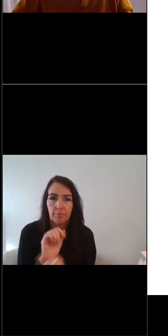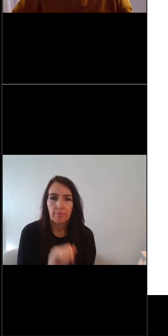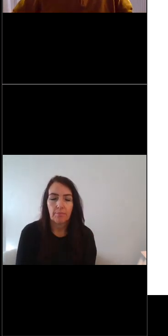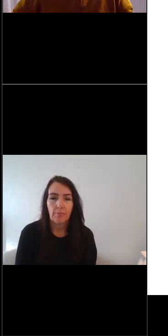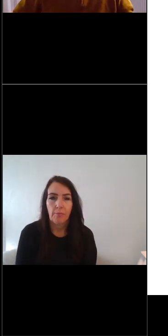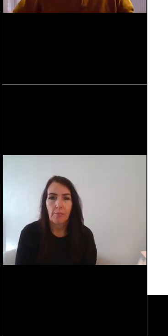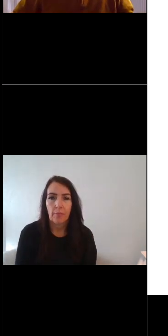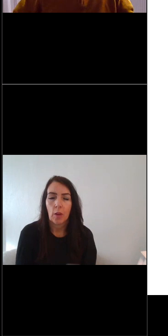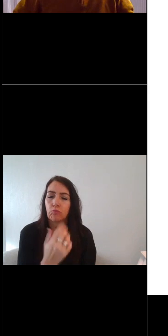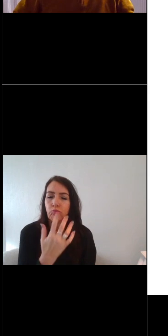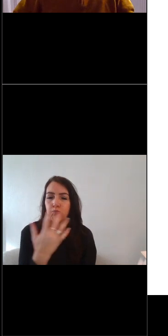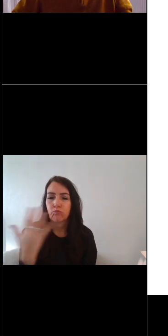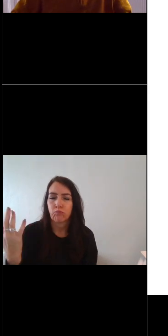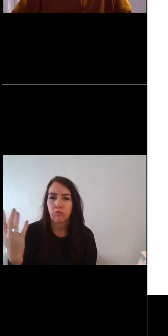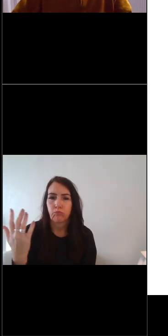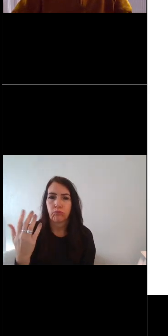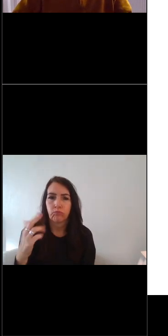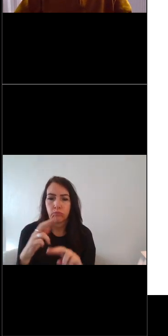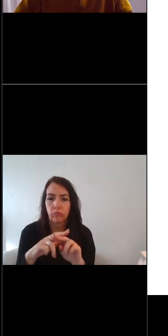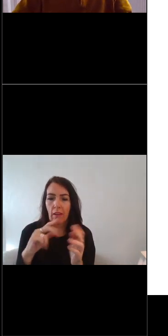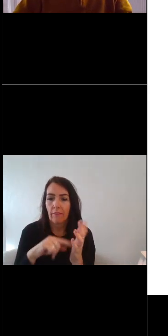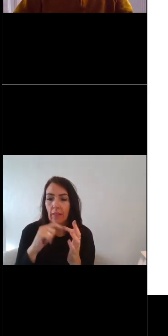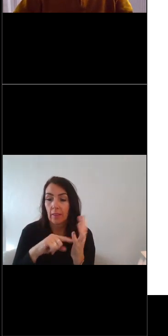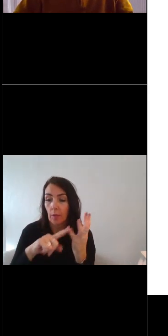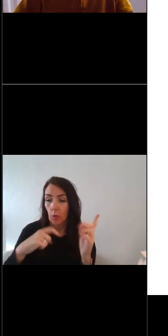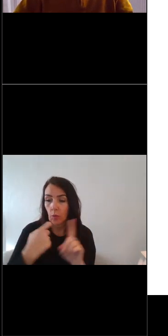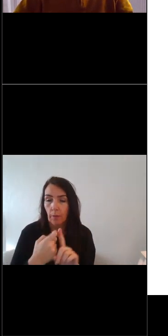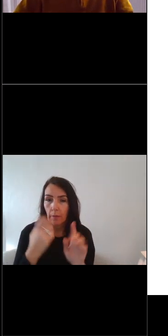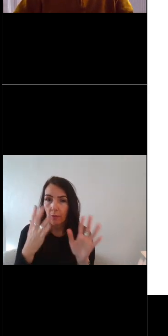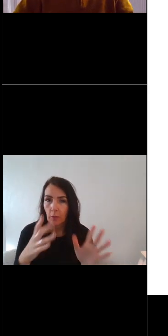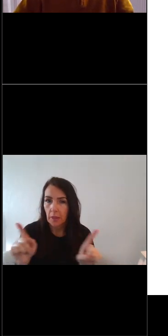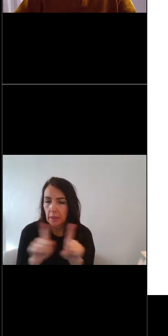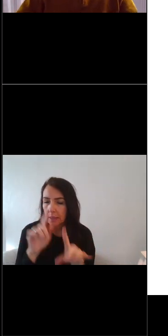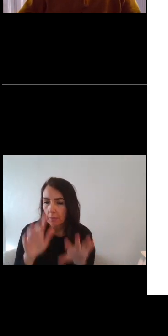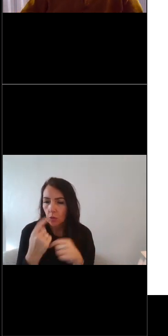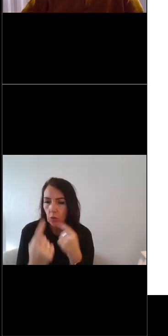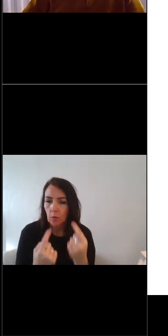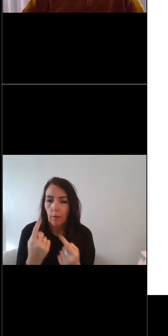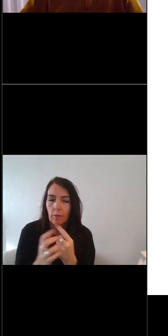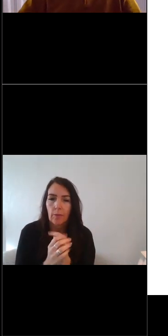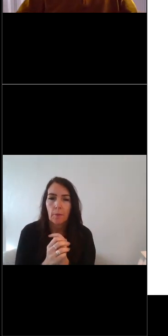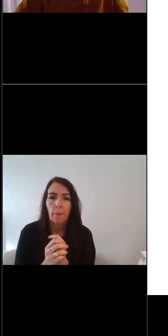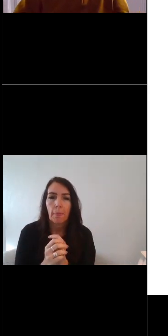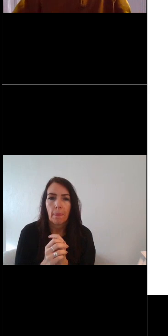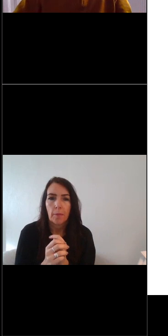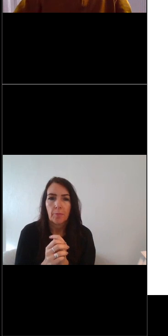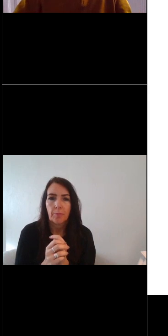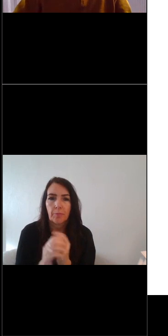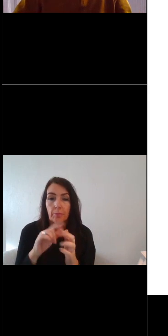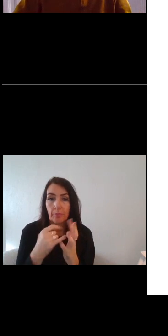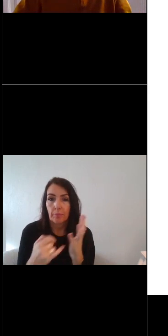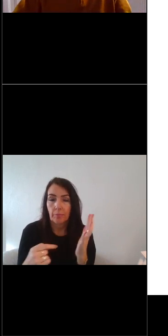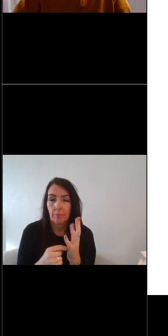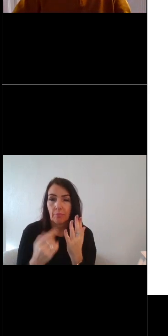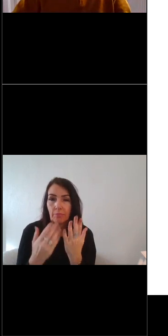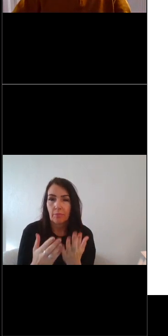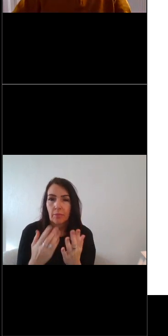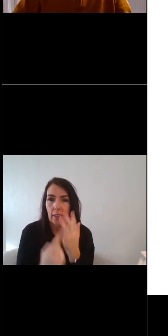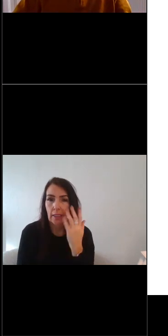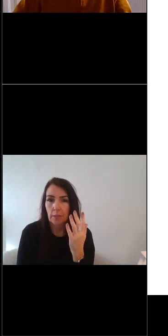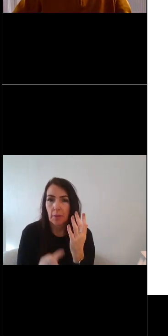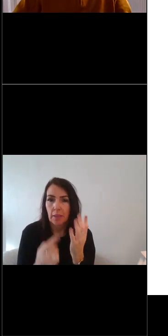are thousands of fleets in the UK who will have to be on a similar journey to yourself. Energy Saving Trust has provided independent